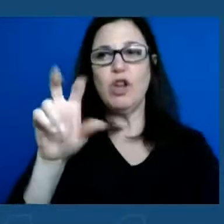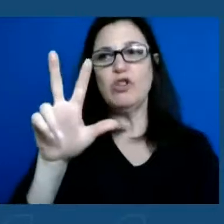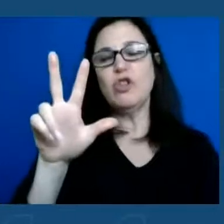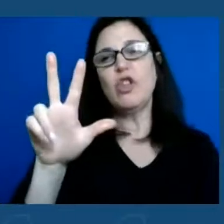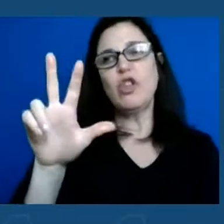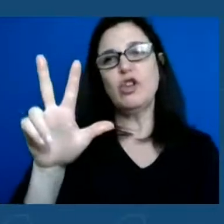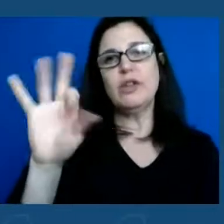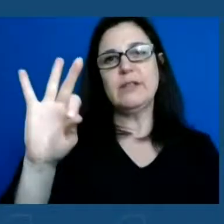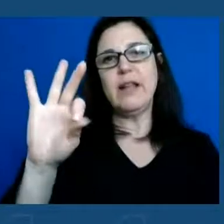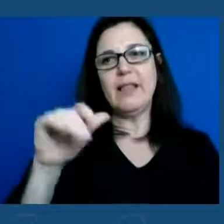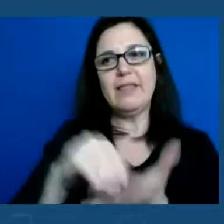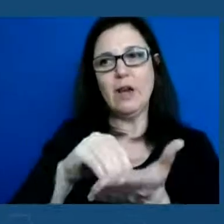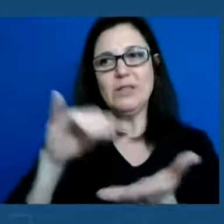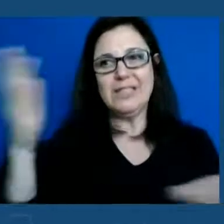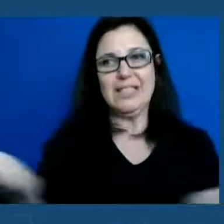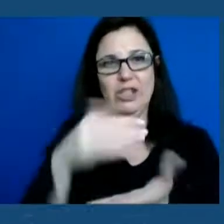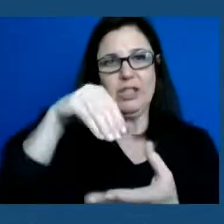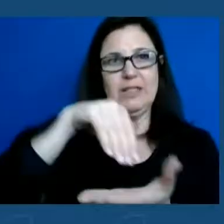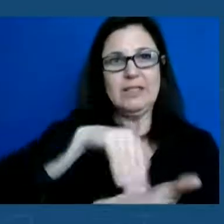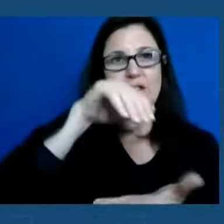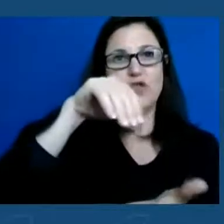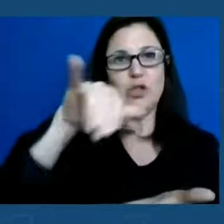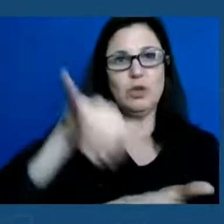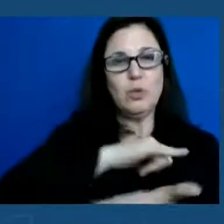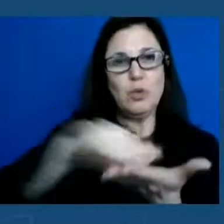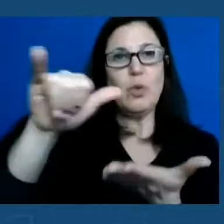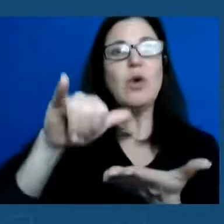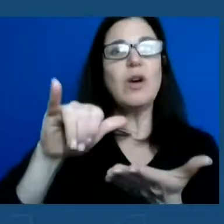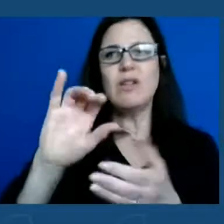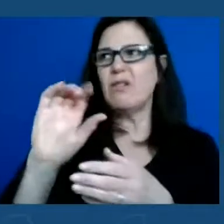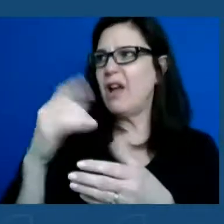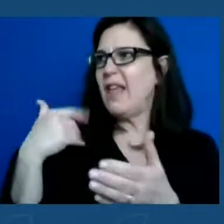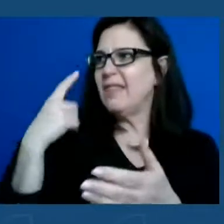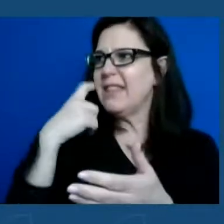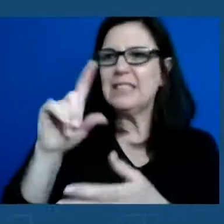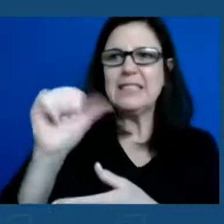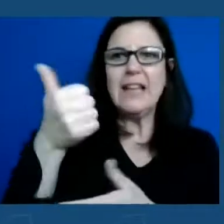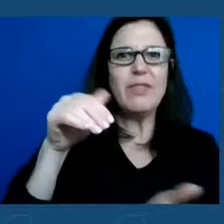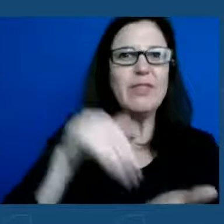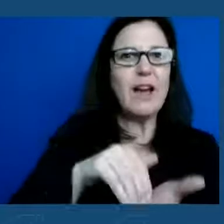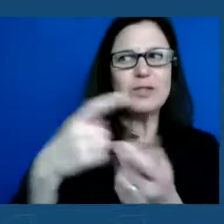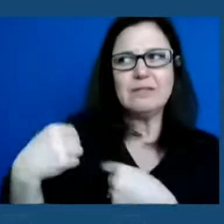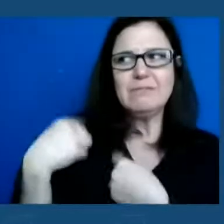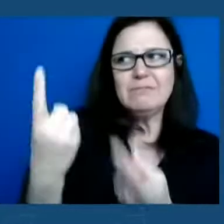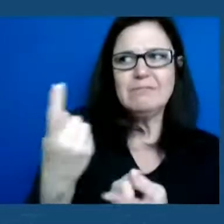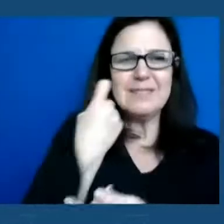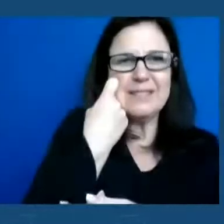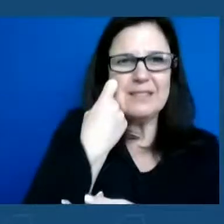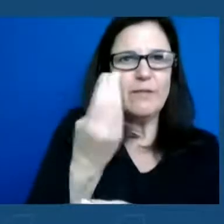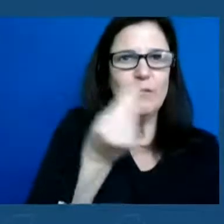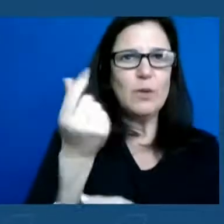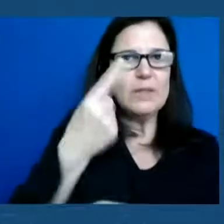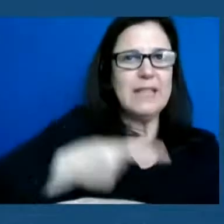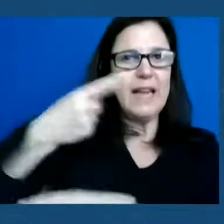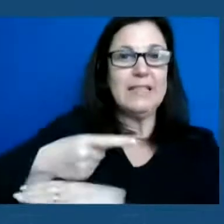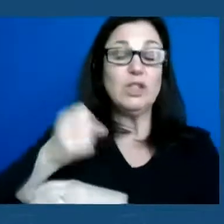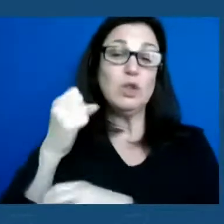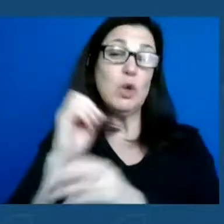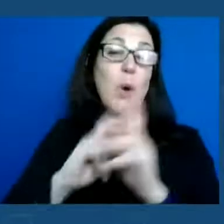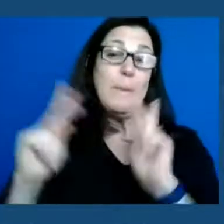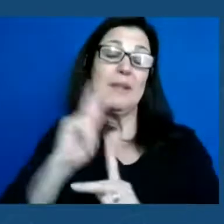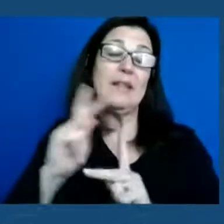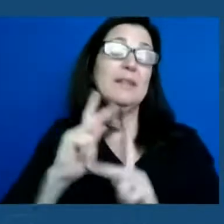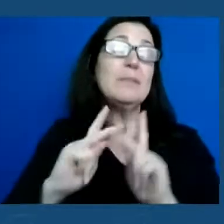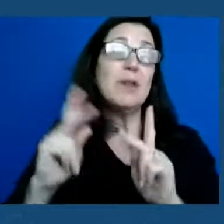who have had boosters, over almost 10,000 in the last couple of days. So people are getting the message, get that booster shot, but please reinforce